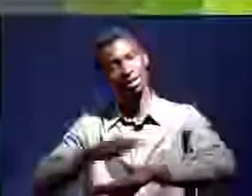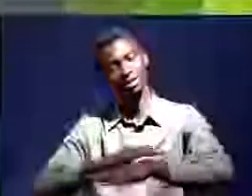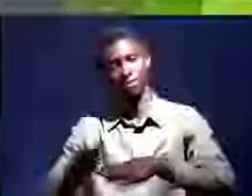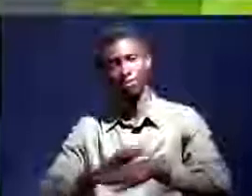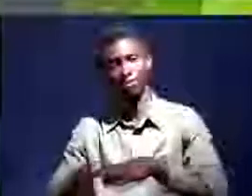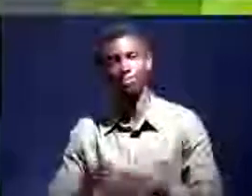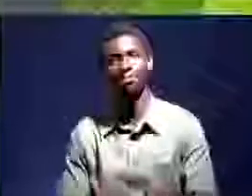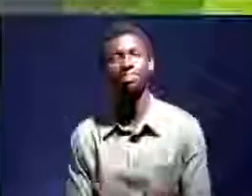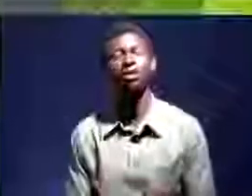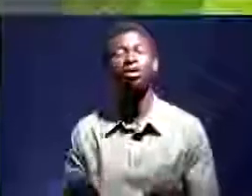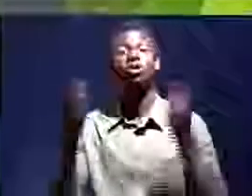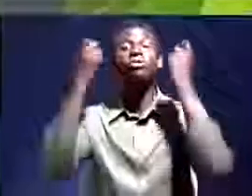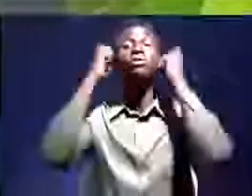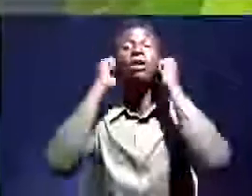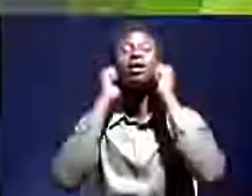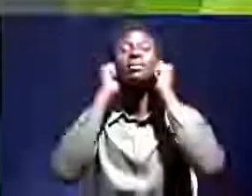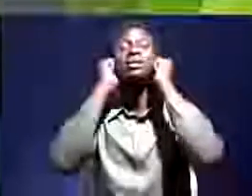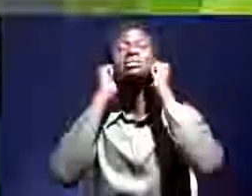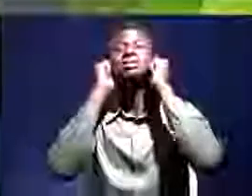in Mambo.